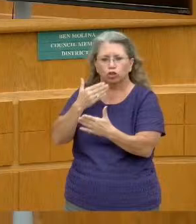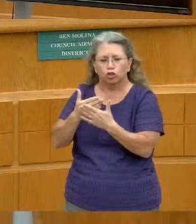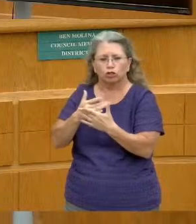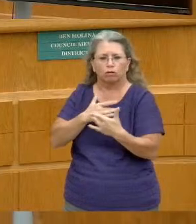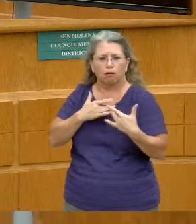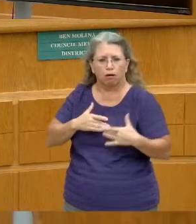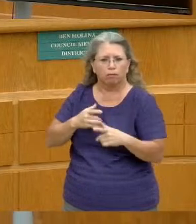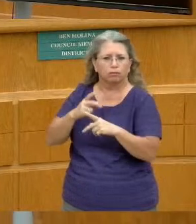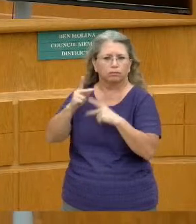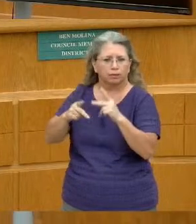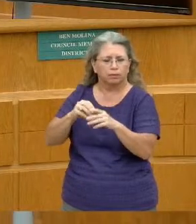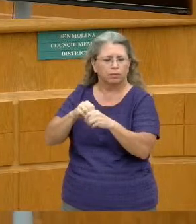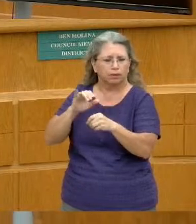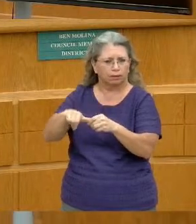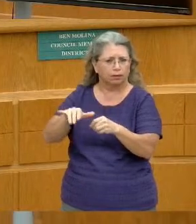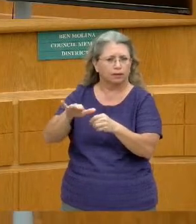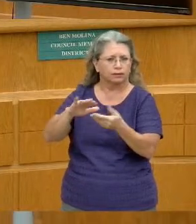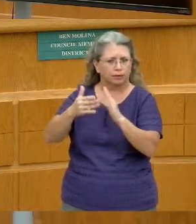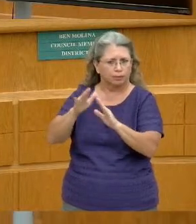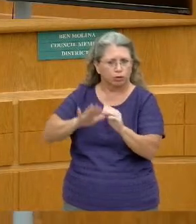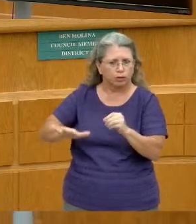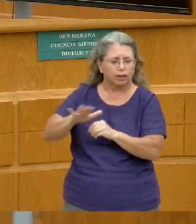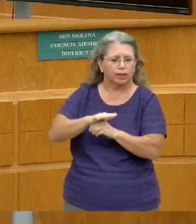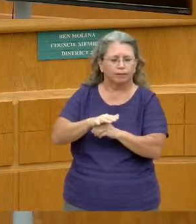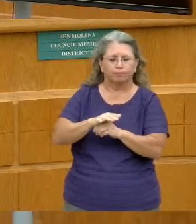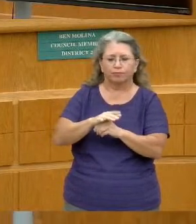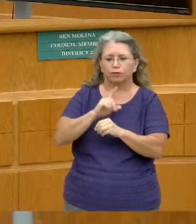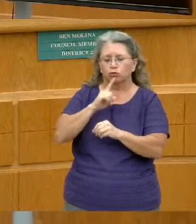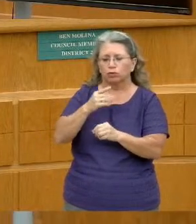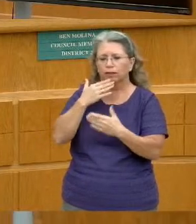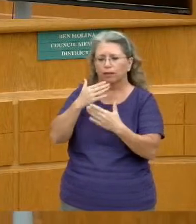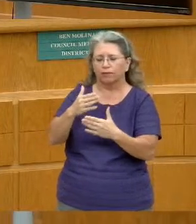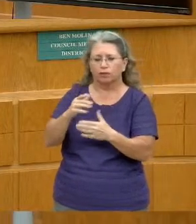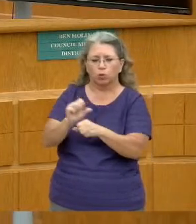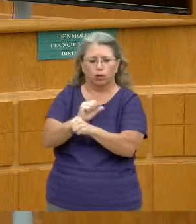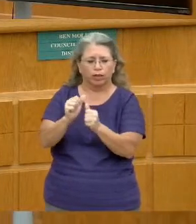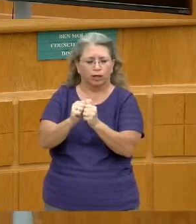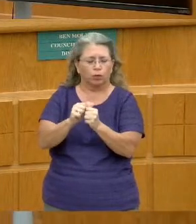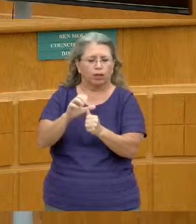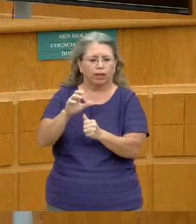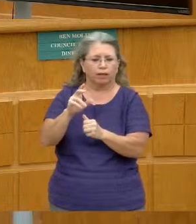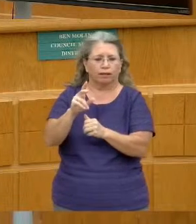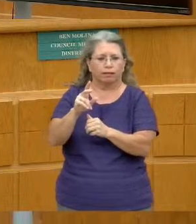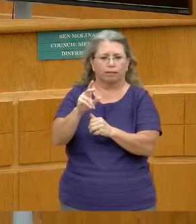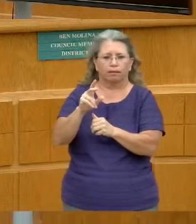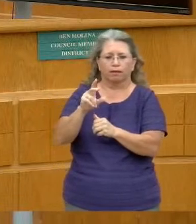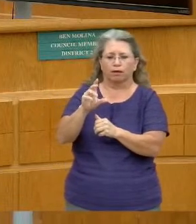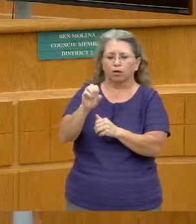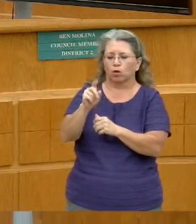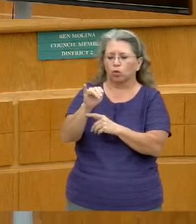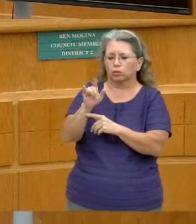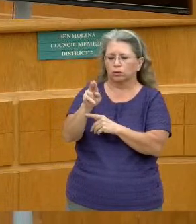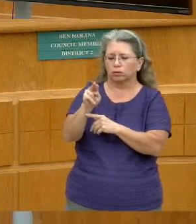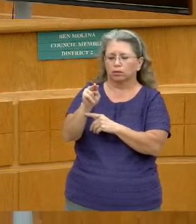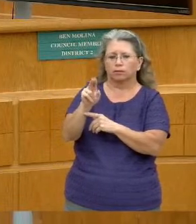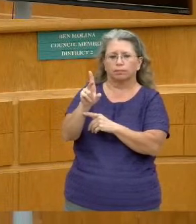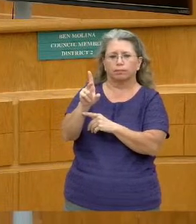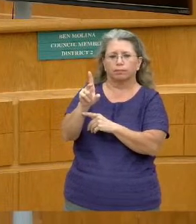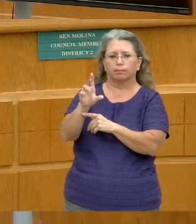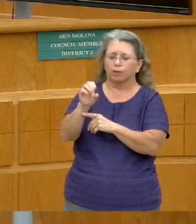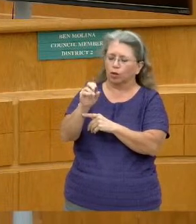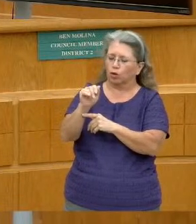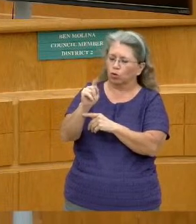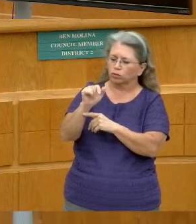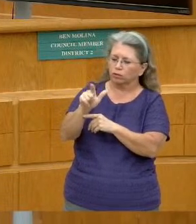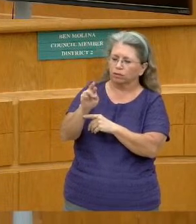thankful for that. And working with Karen out at the Coastal Bend Community Foundation, they have been wonderful. They know which nonprofits need